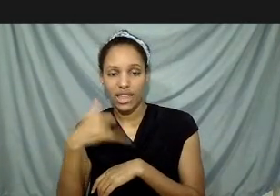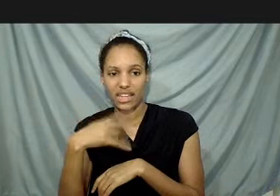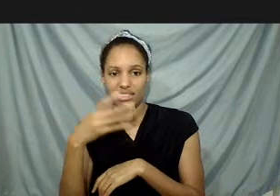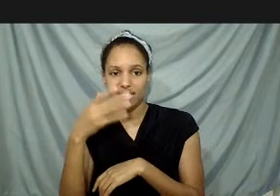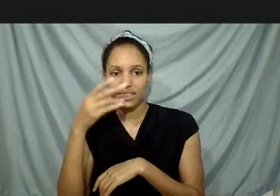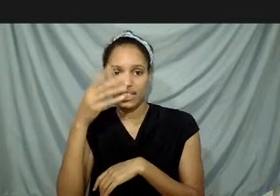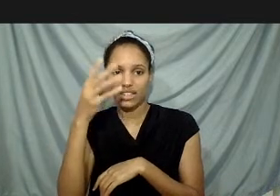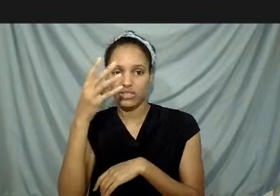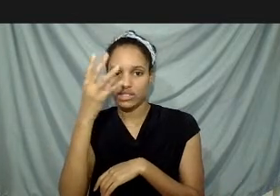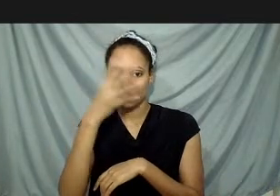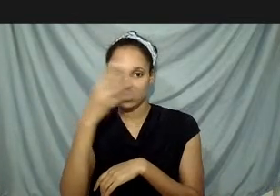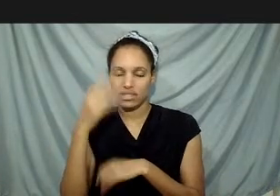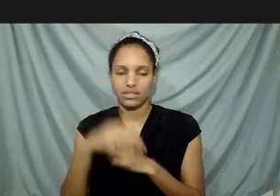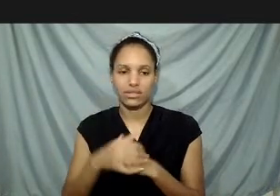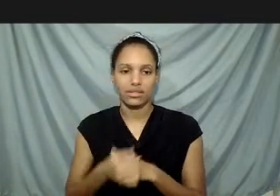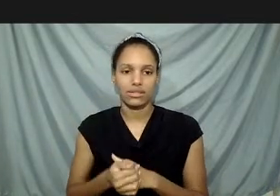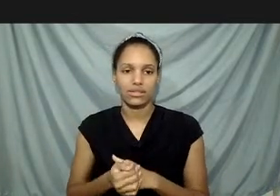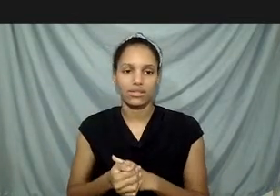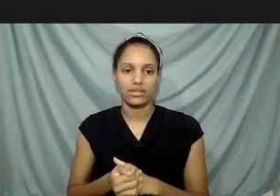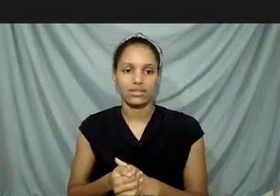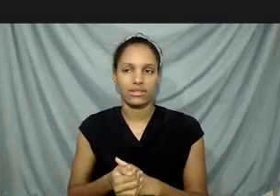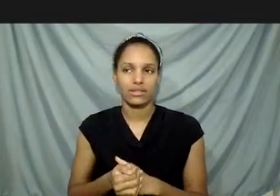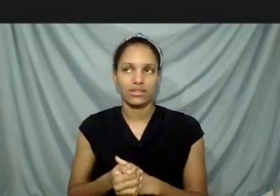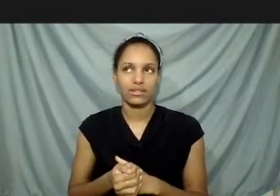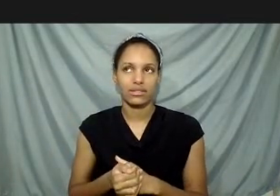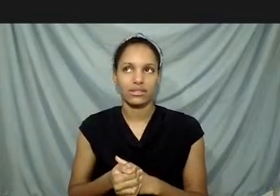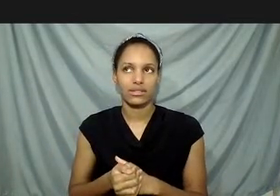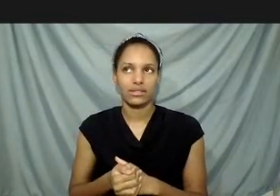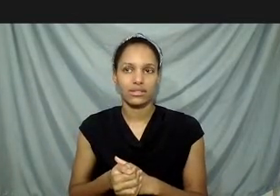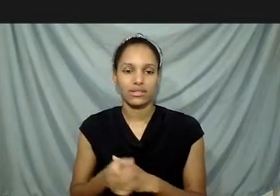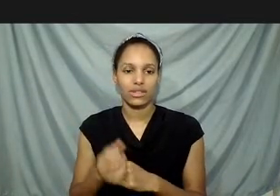what did you said go through the ignorance to get to the